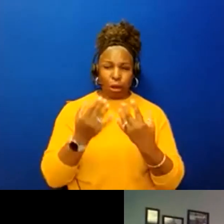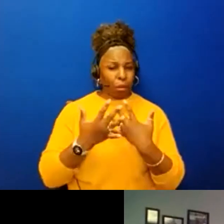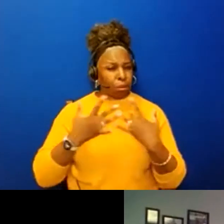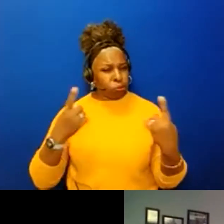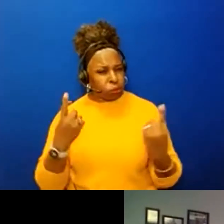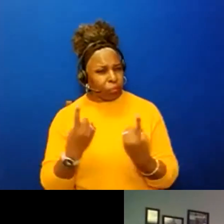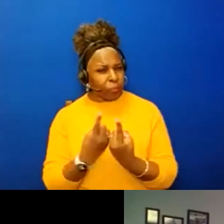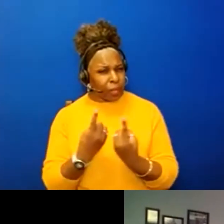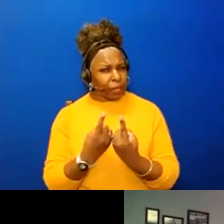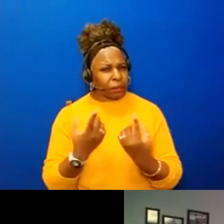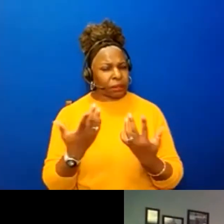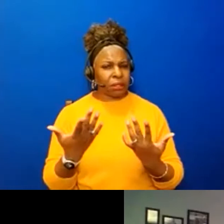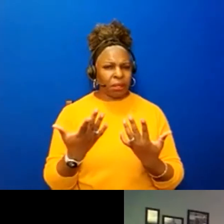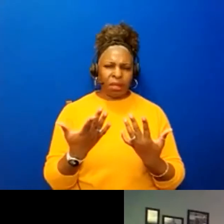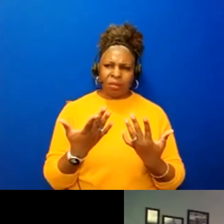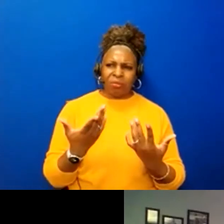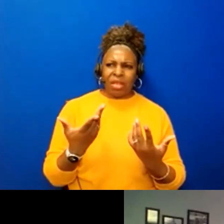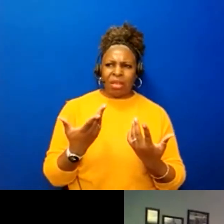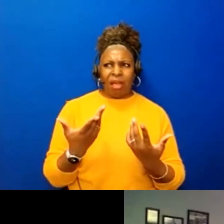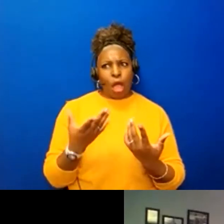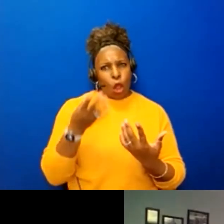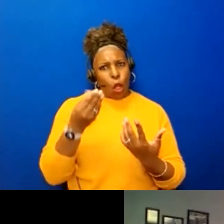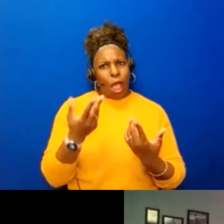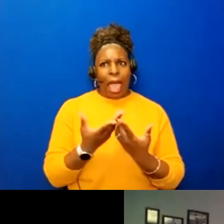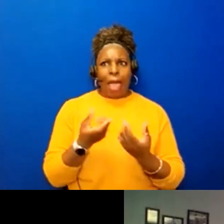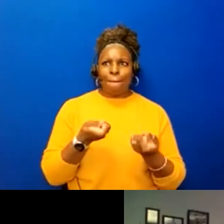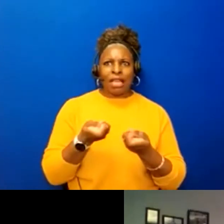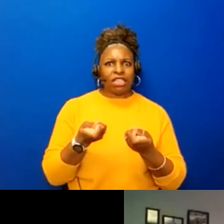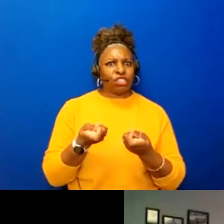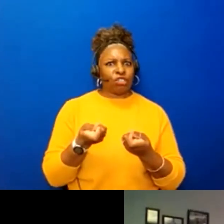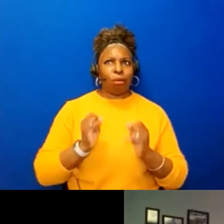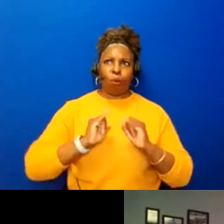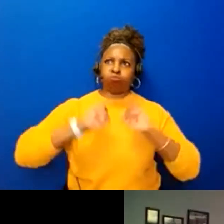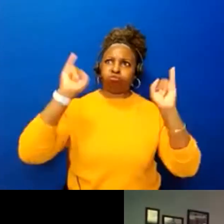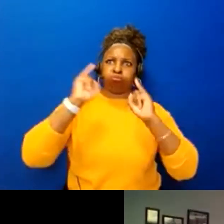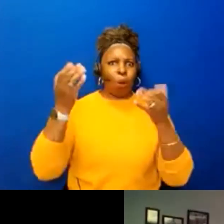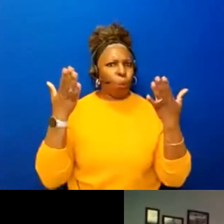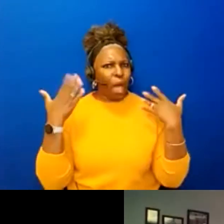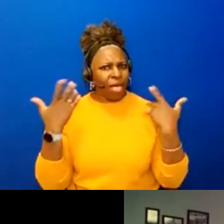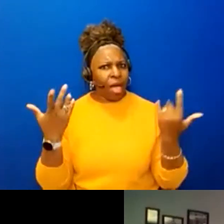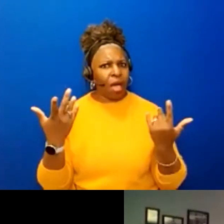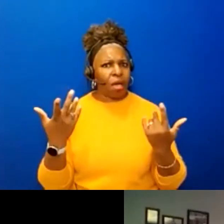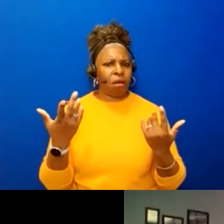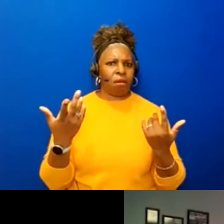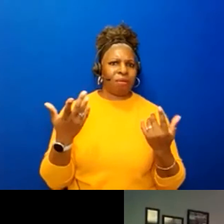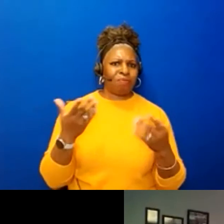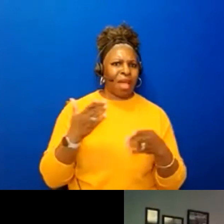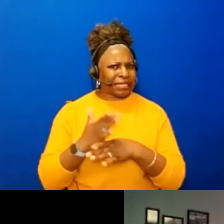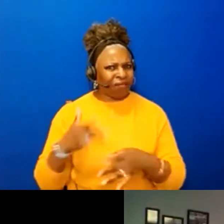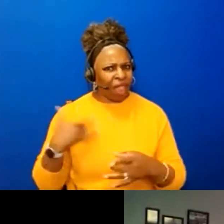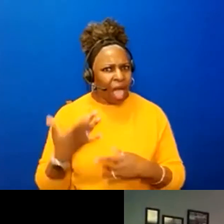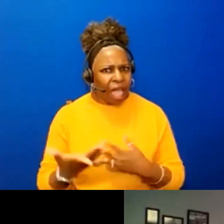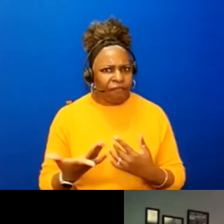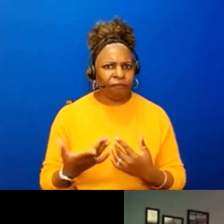know, it's taught you to deal with bad weather and the importance of being active and kind of living that sort of life, as well